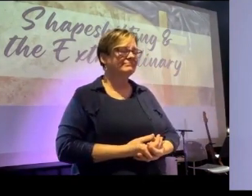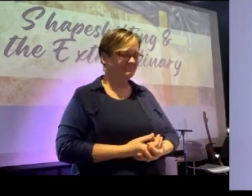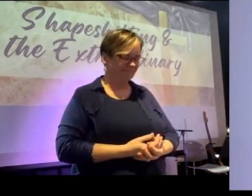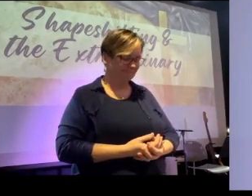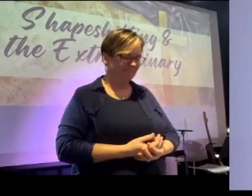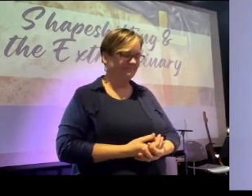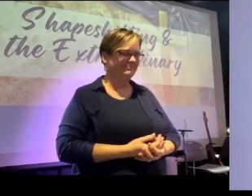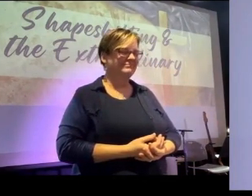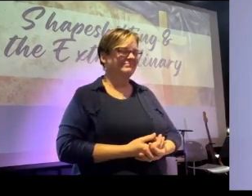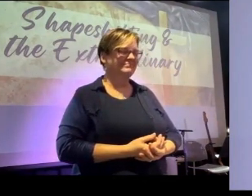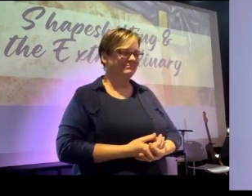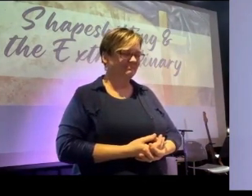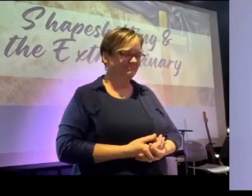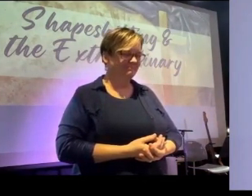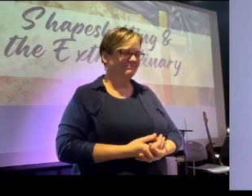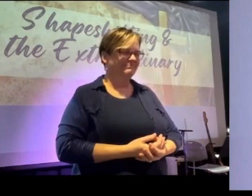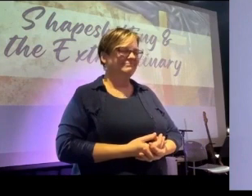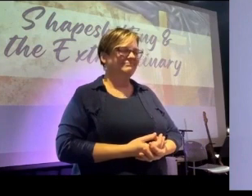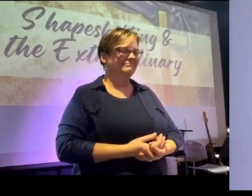Whether you walk silently